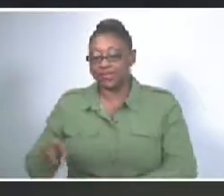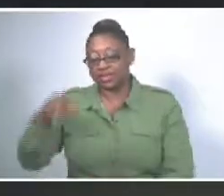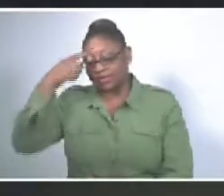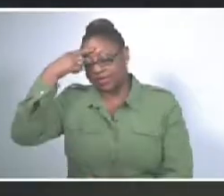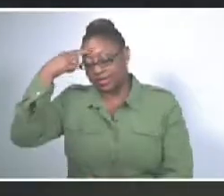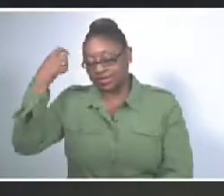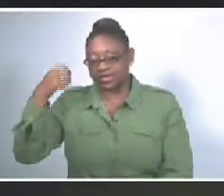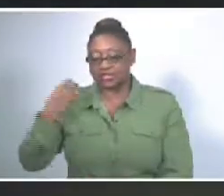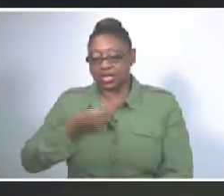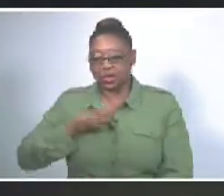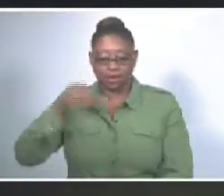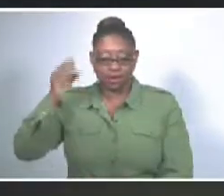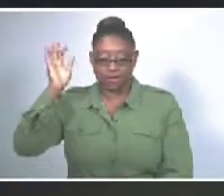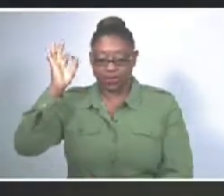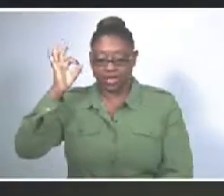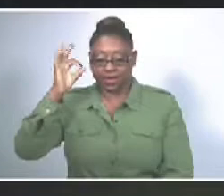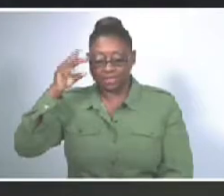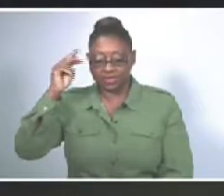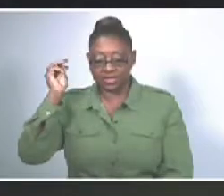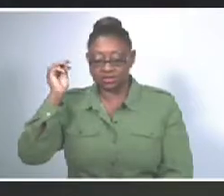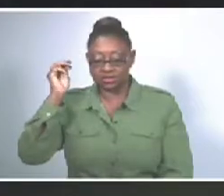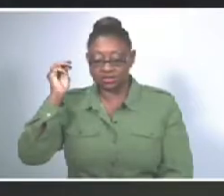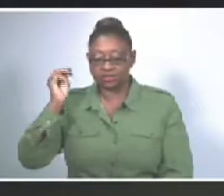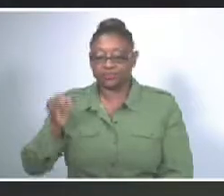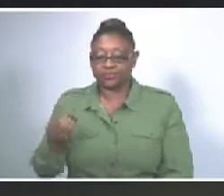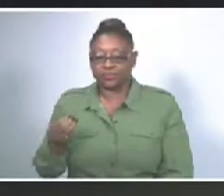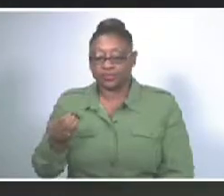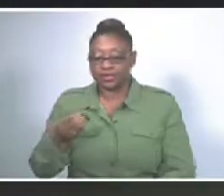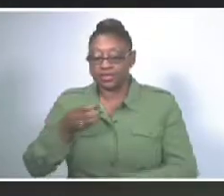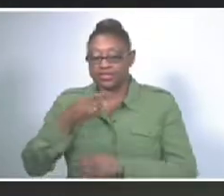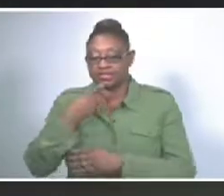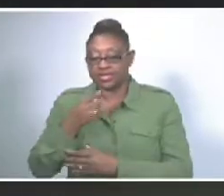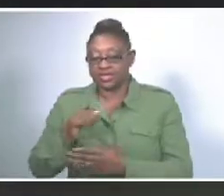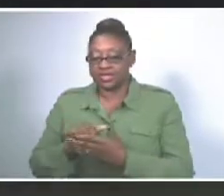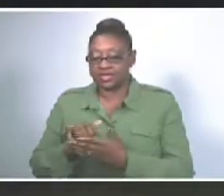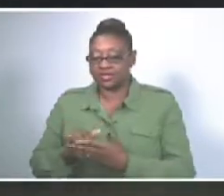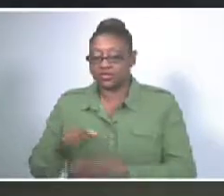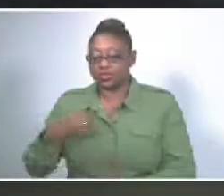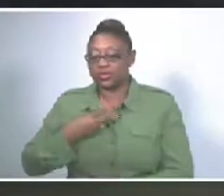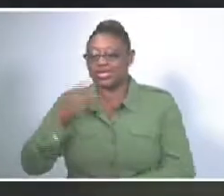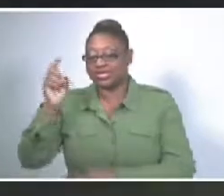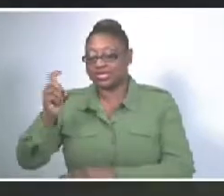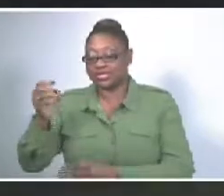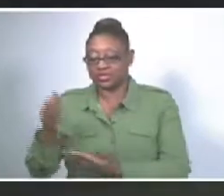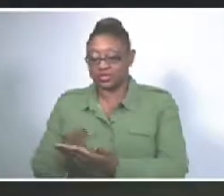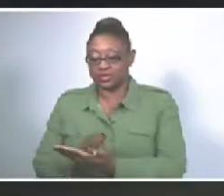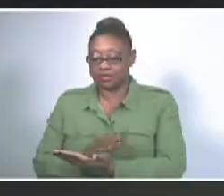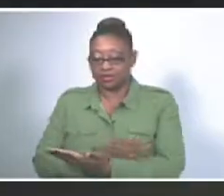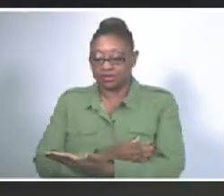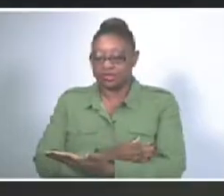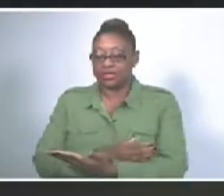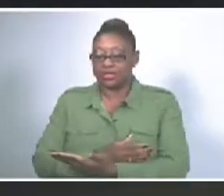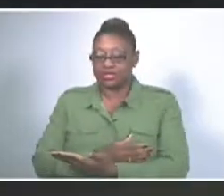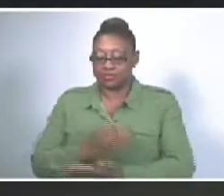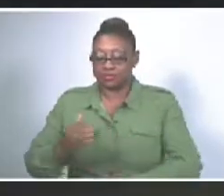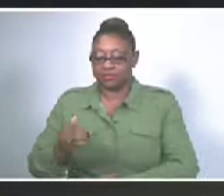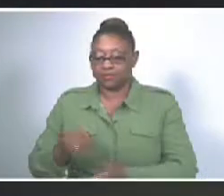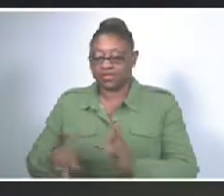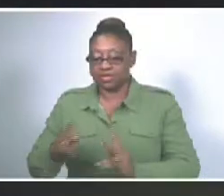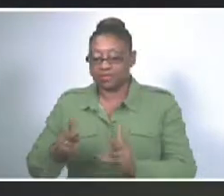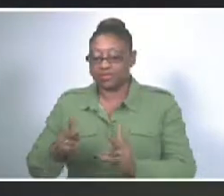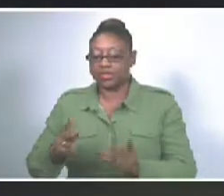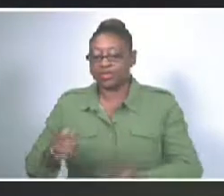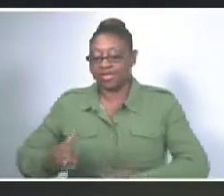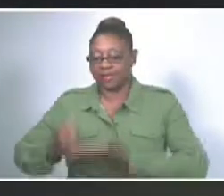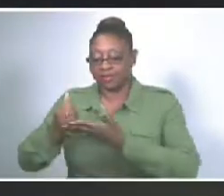Honorable Dr. Hubert Minnis continues to tout the commercial enterprise bill to increase investment in the Bahamas. Now, in his first